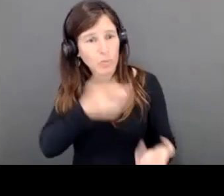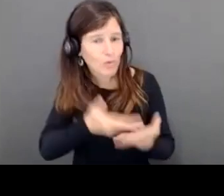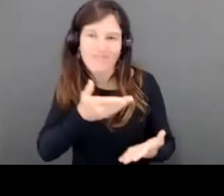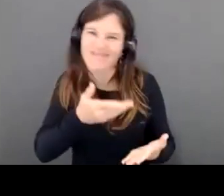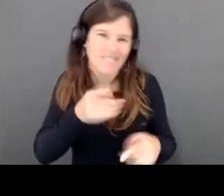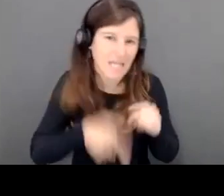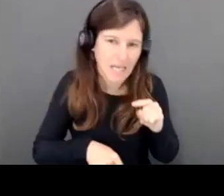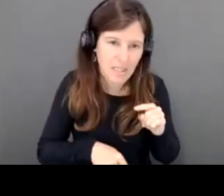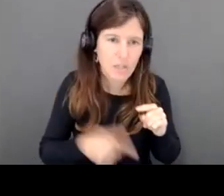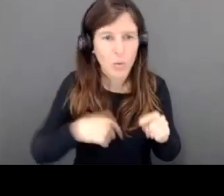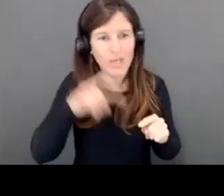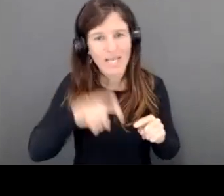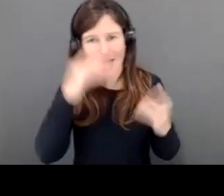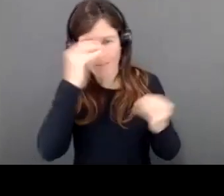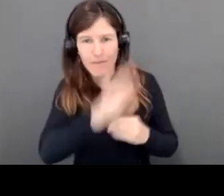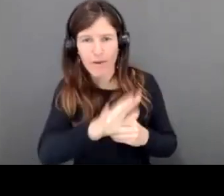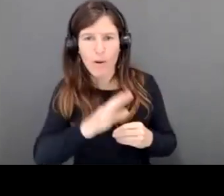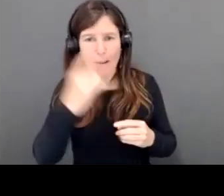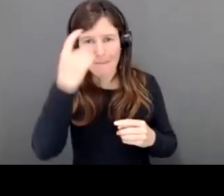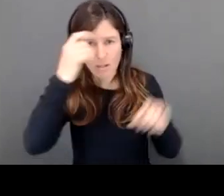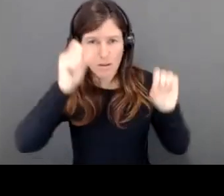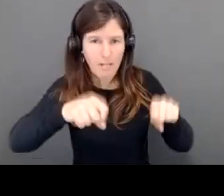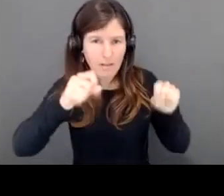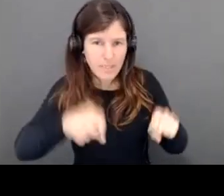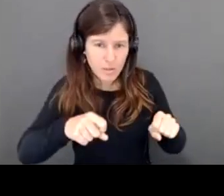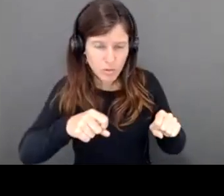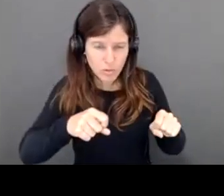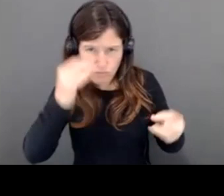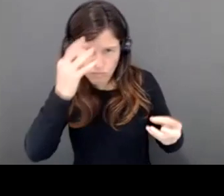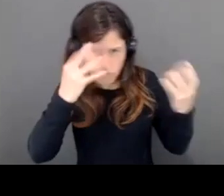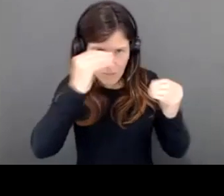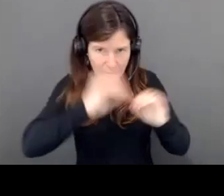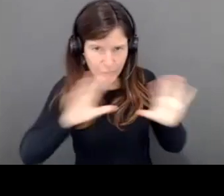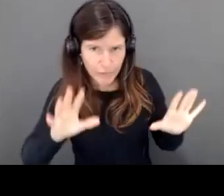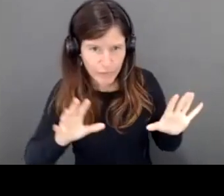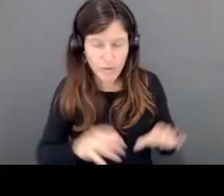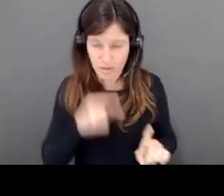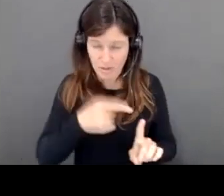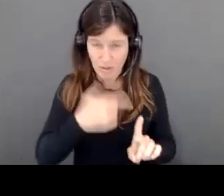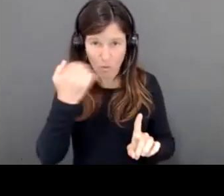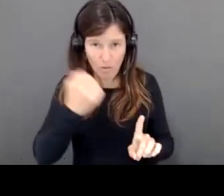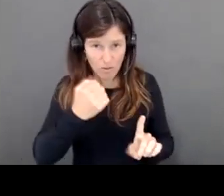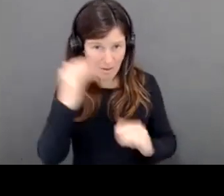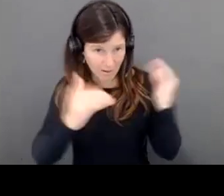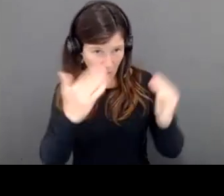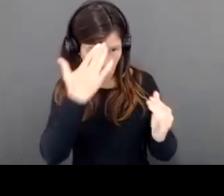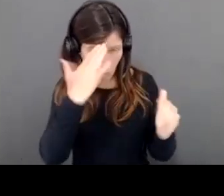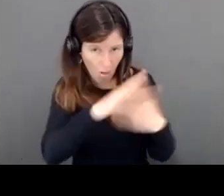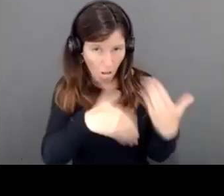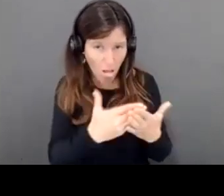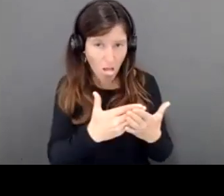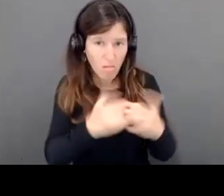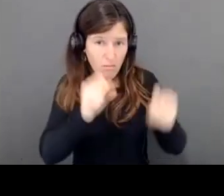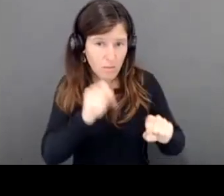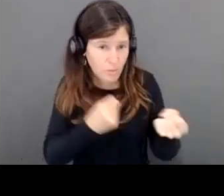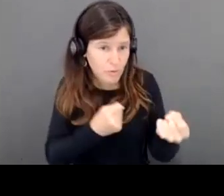we think about informed decision-making, does the older adult know all the things that could be available to support them,